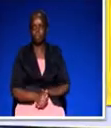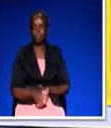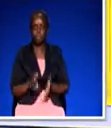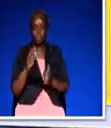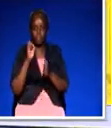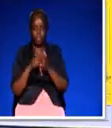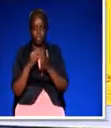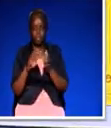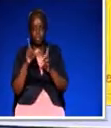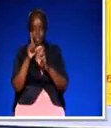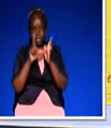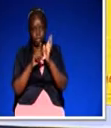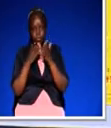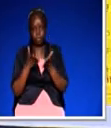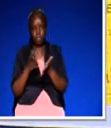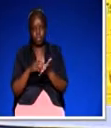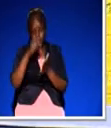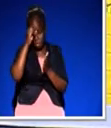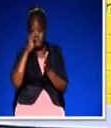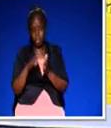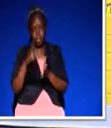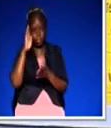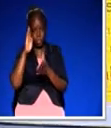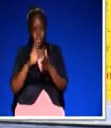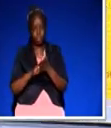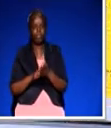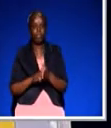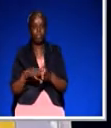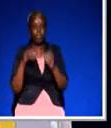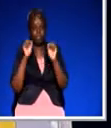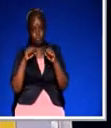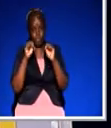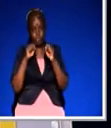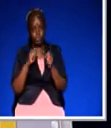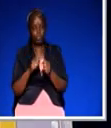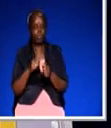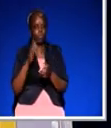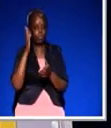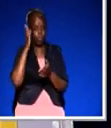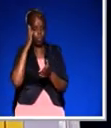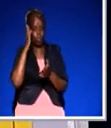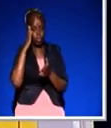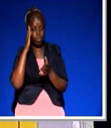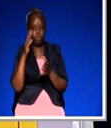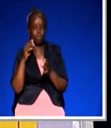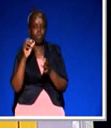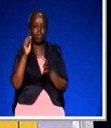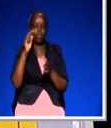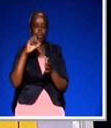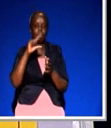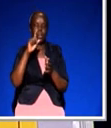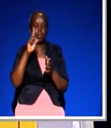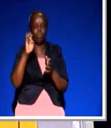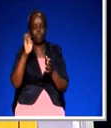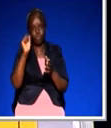By the end of this lesson, learner, I believe you shall be able to recognize angles and parallel